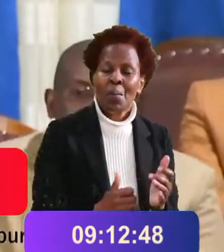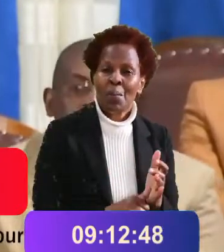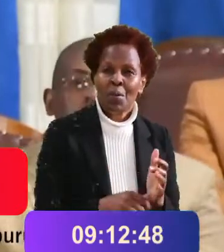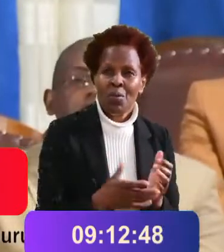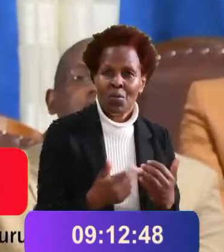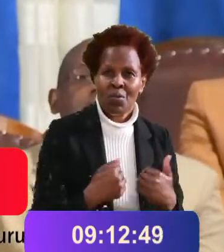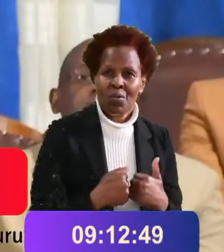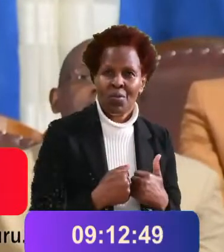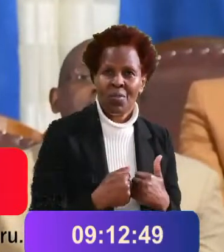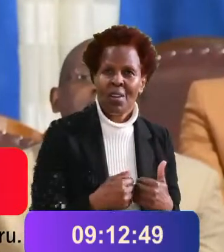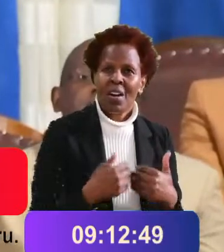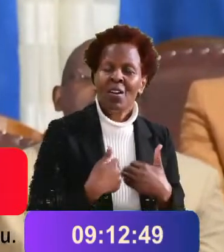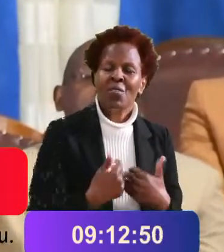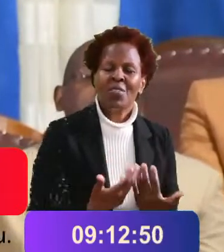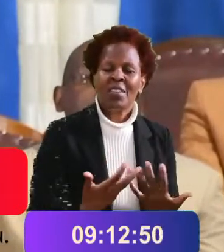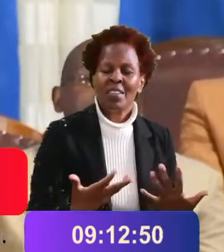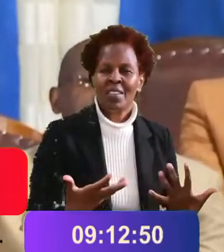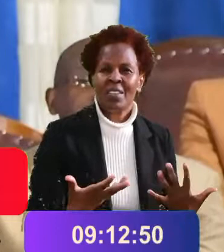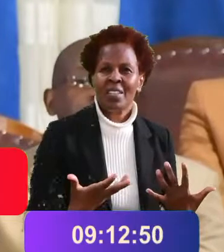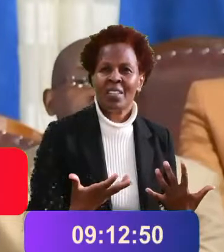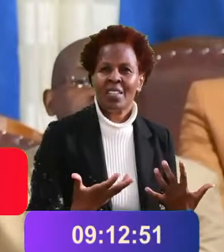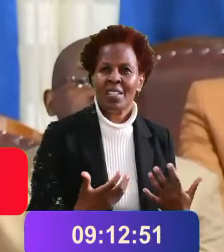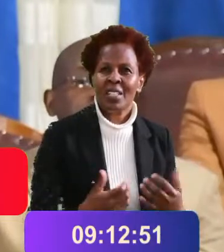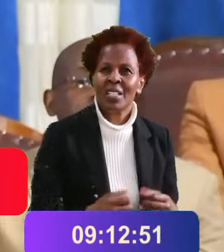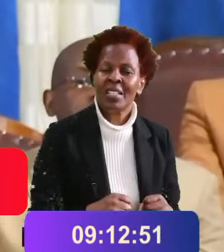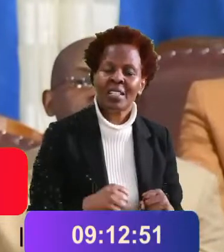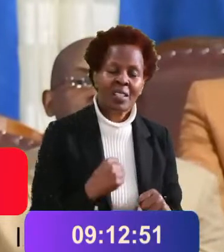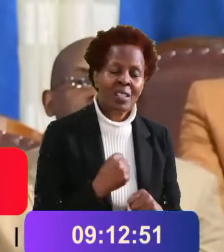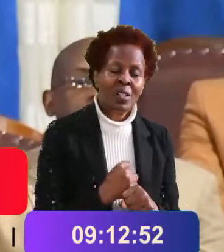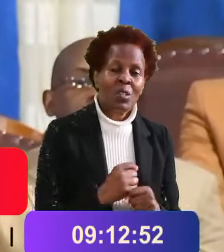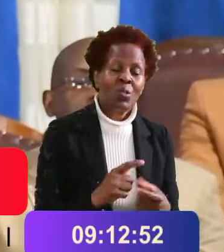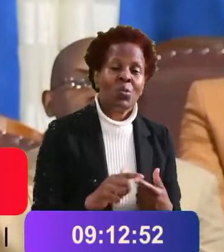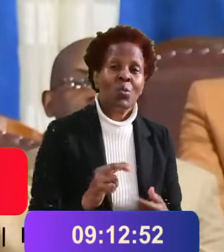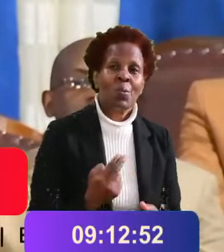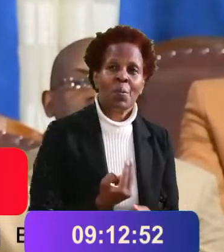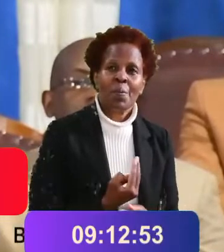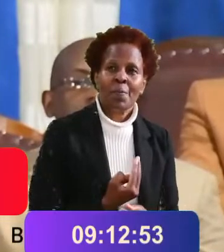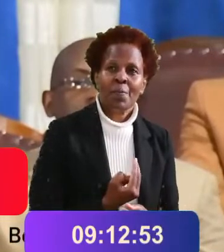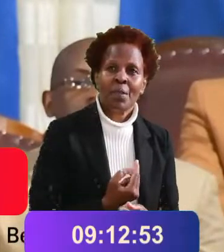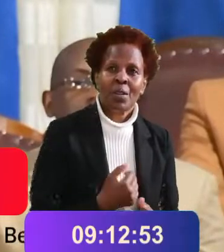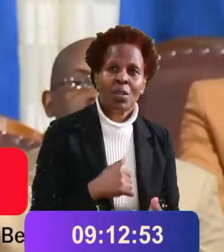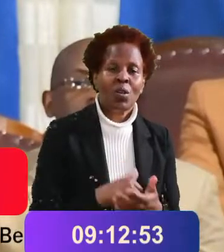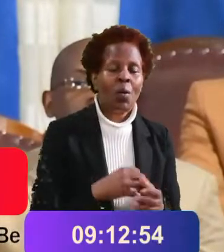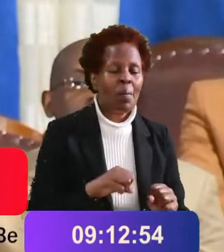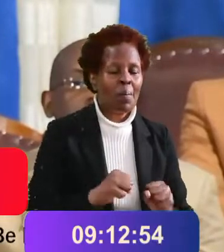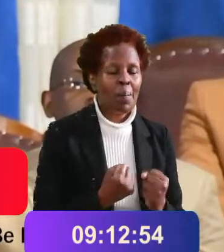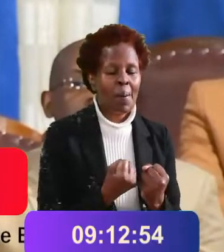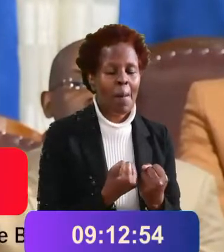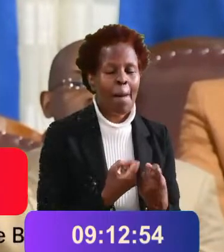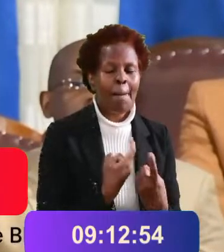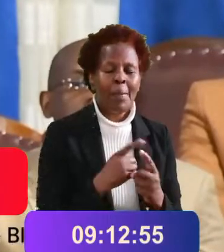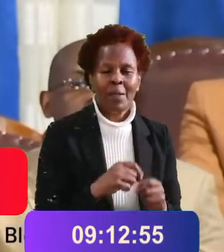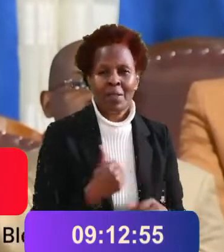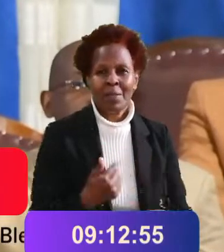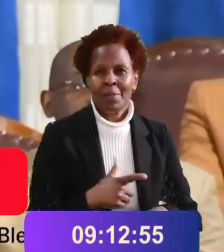Hard experiences provoke protest, not praise. On a normal